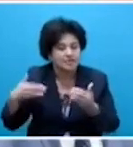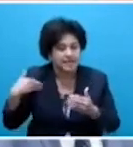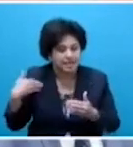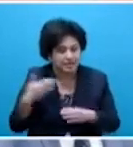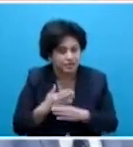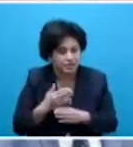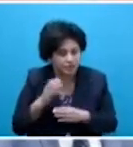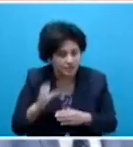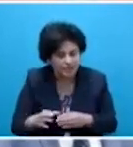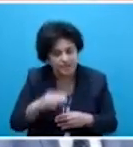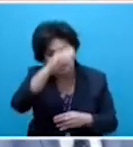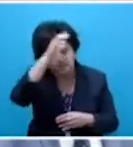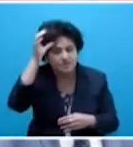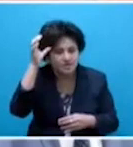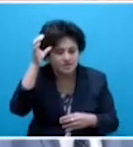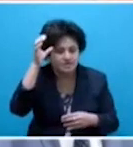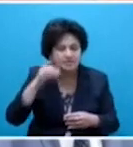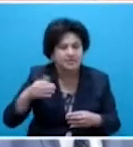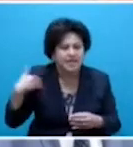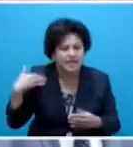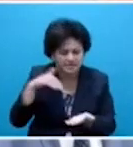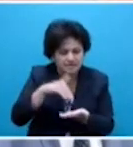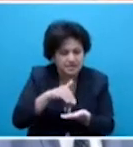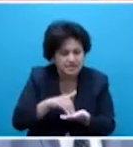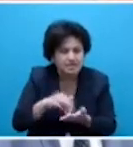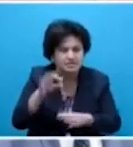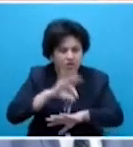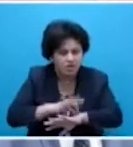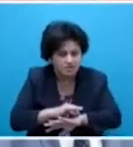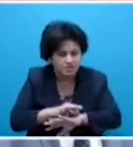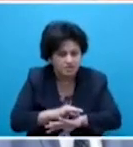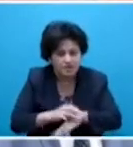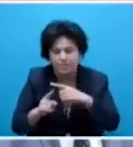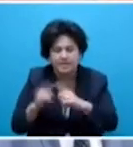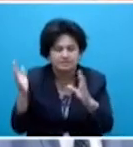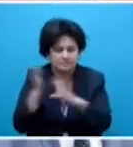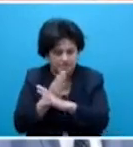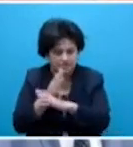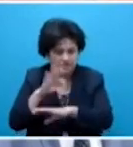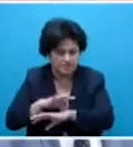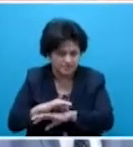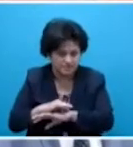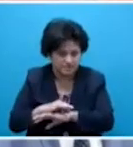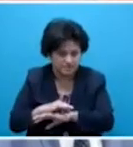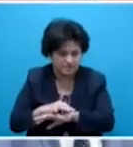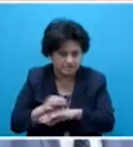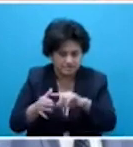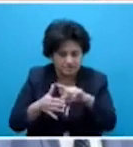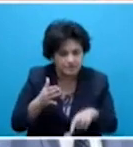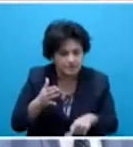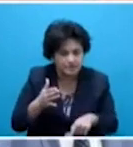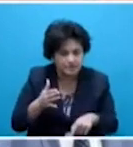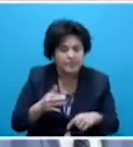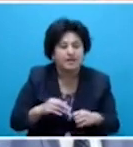centers, subdivisional hospitals, divisional hospitals, and specialist hospitals. All services, both